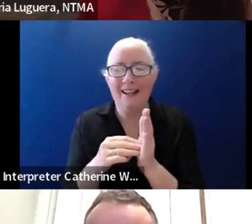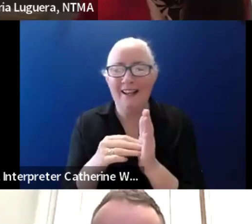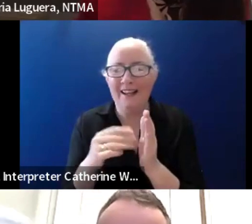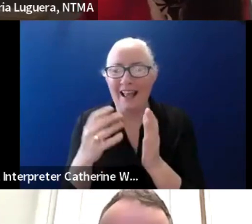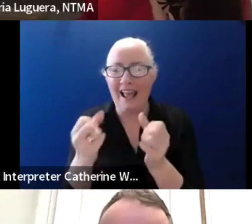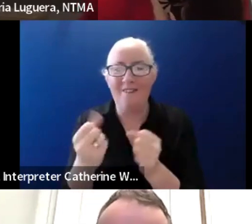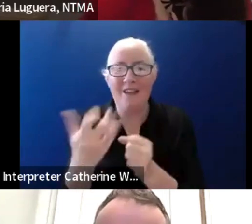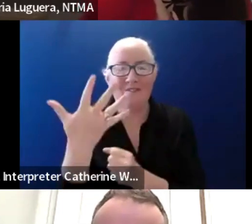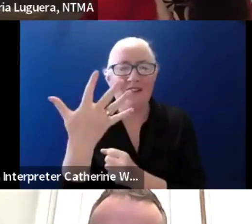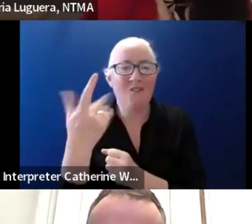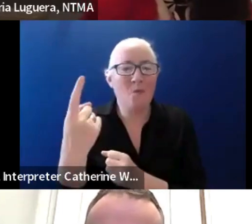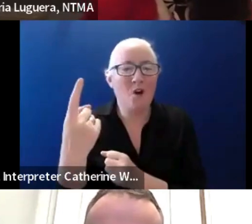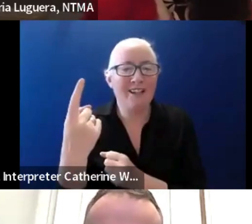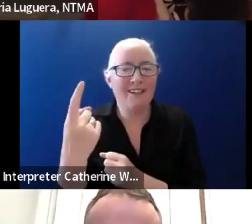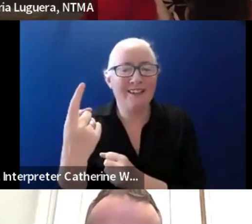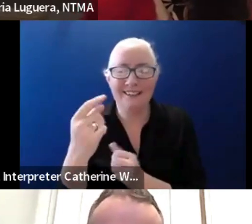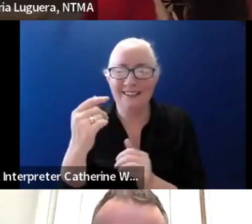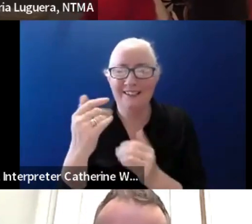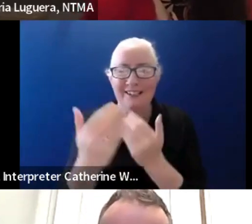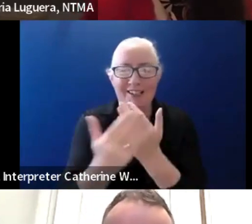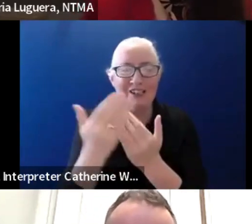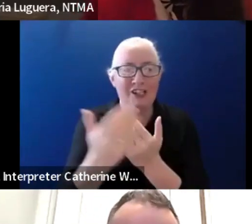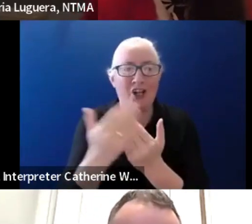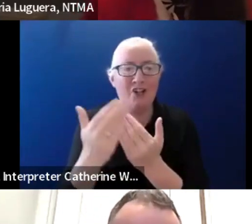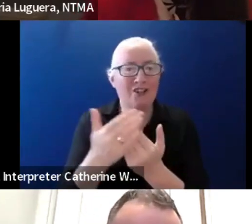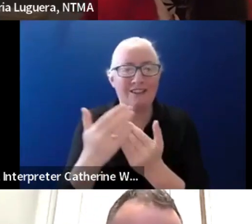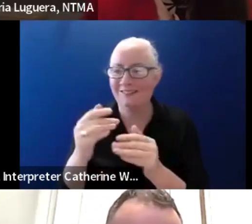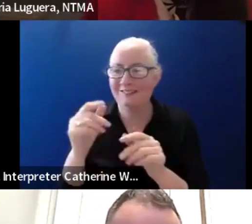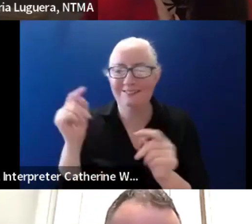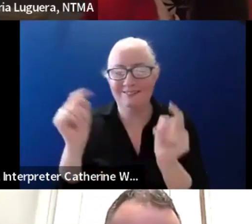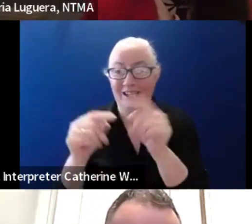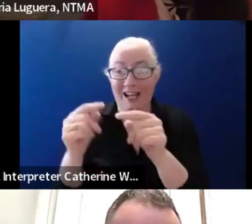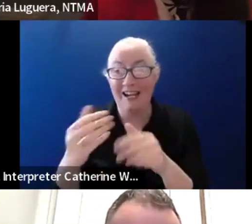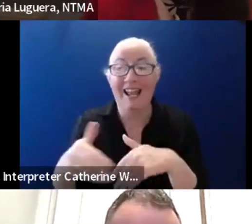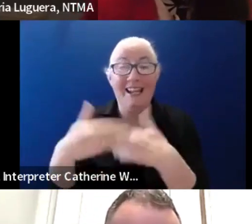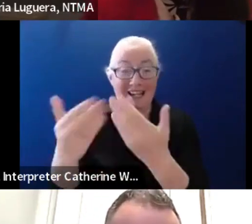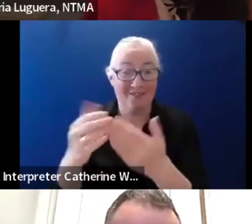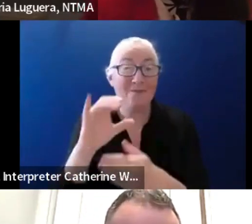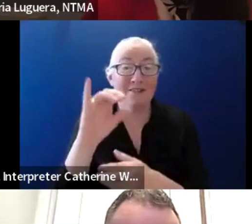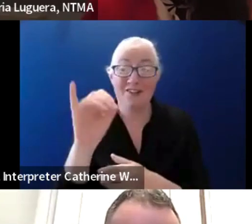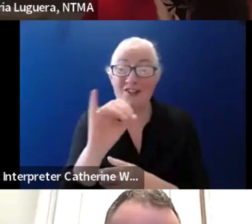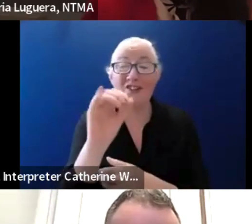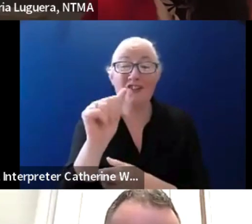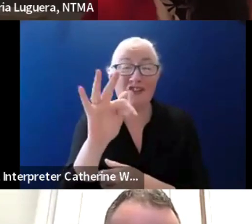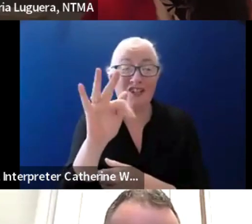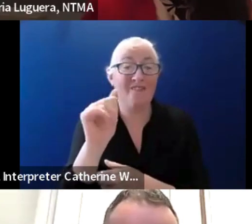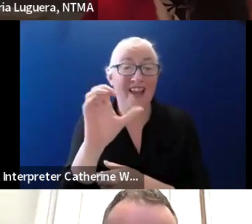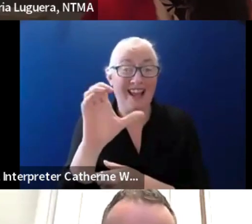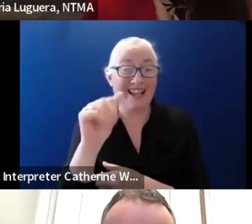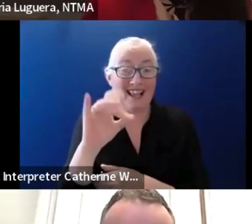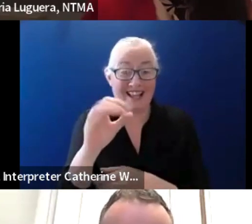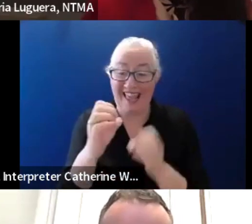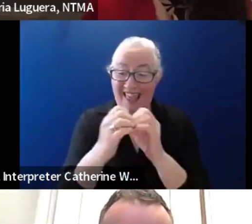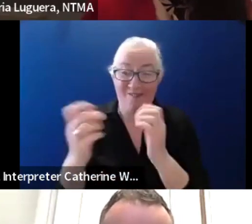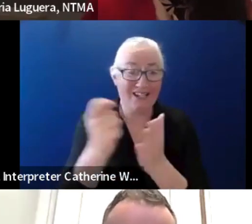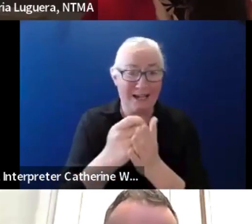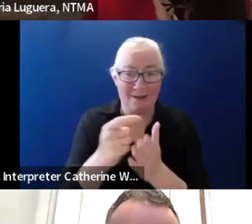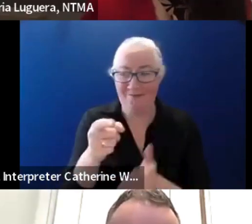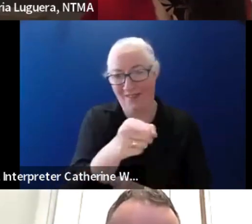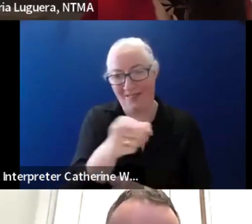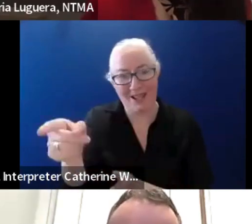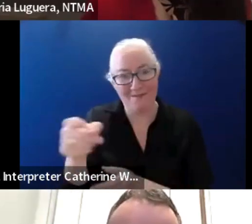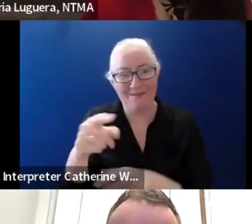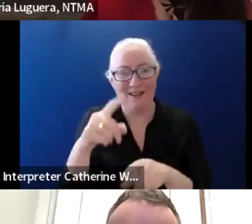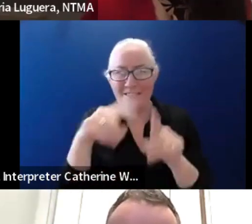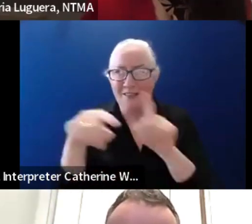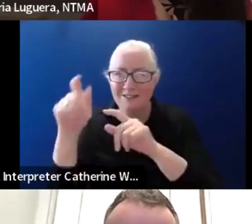51 teenagers coming in. I lead the program. And I actually give them the Jaffa cake case every single time for them to the